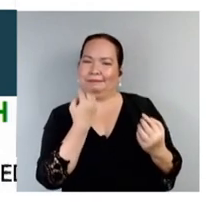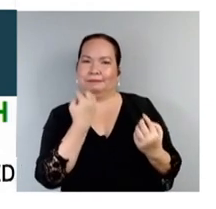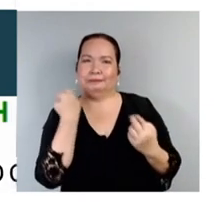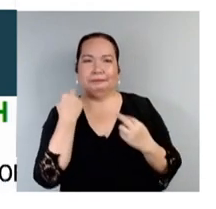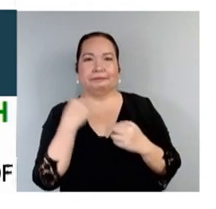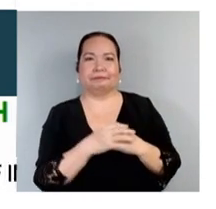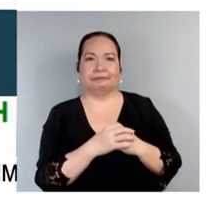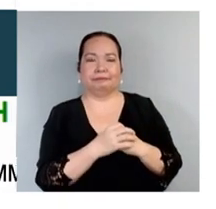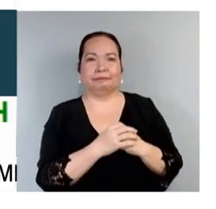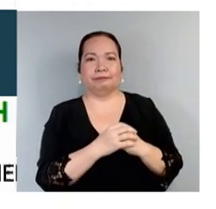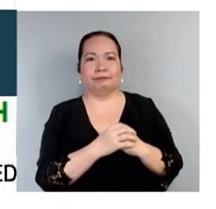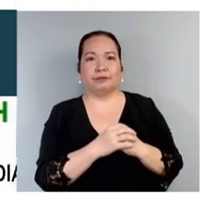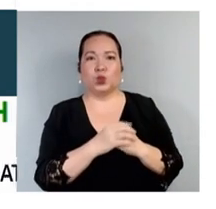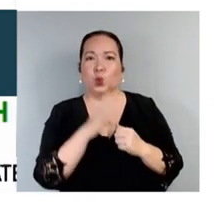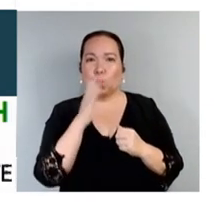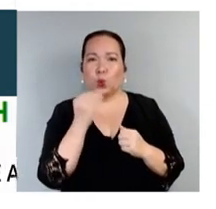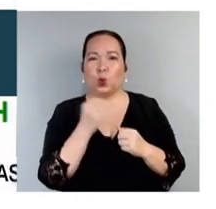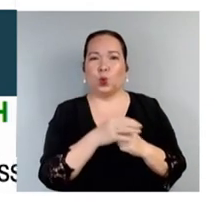so-called